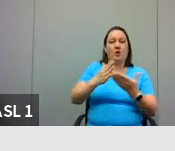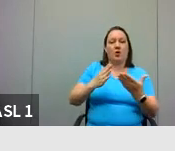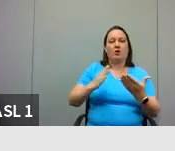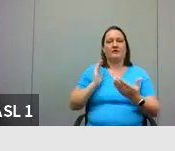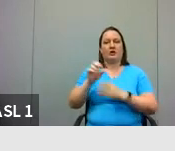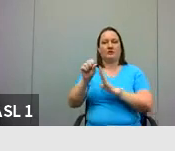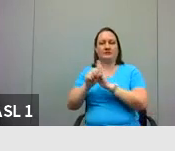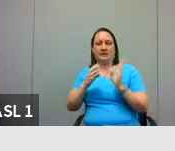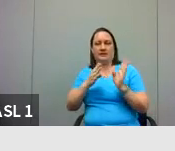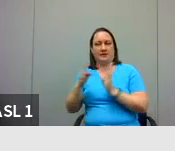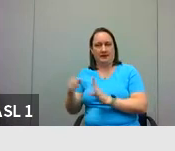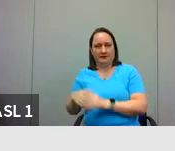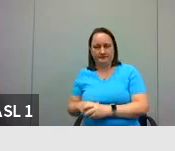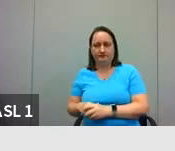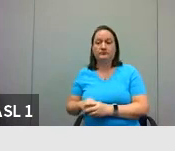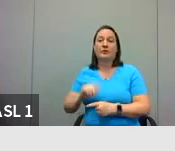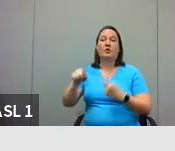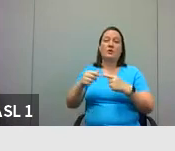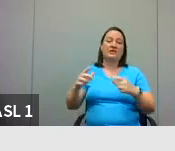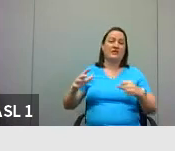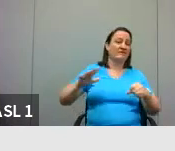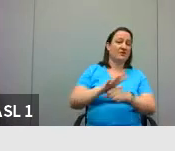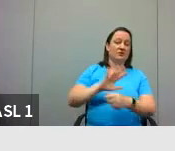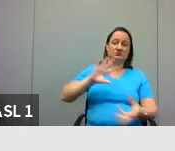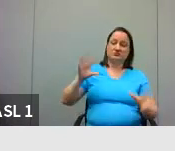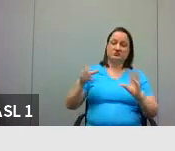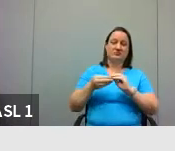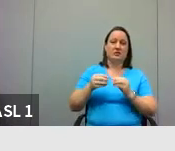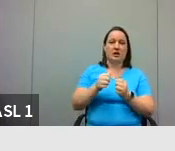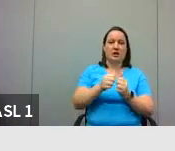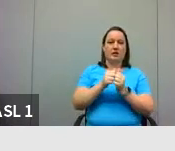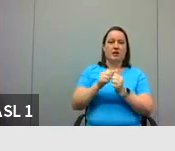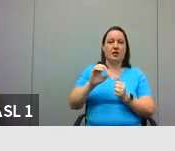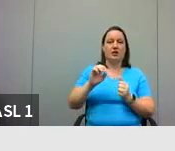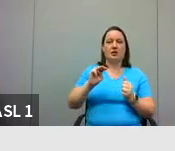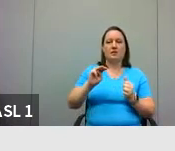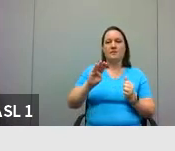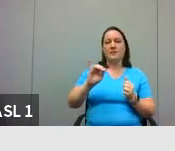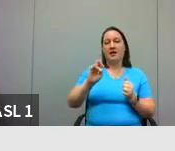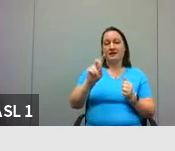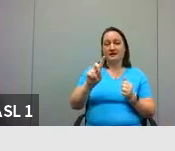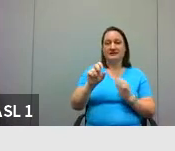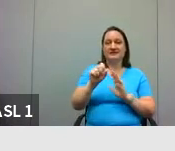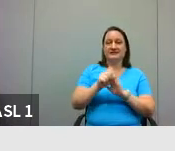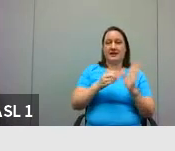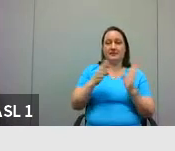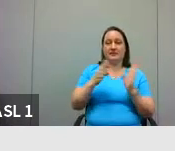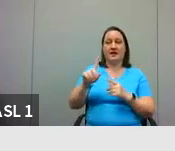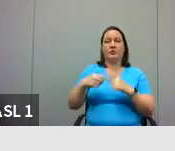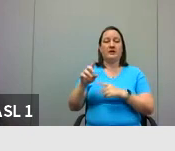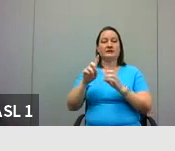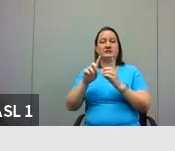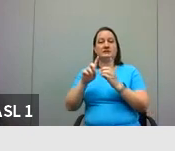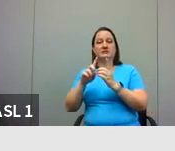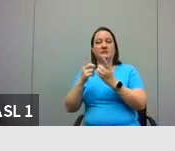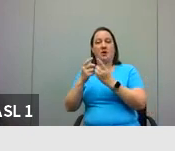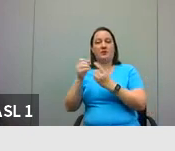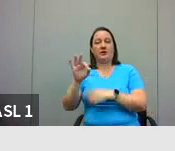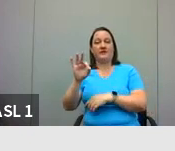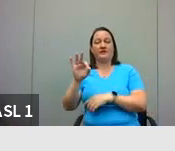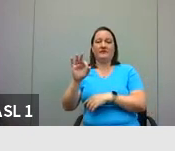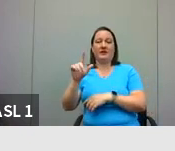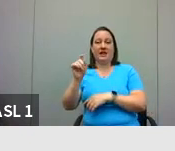soon as the full combined state plan is approved by the Department of Labor, we will be